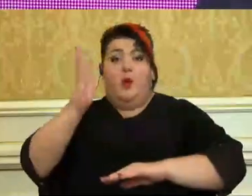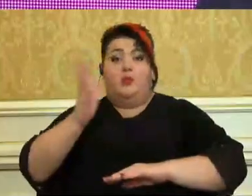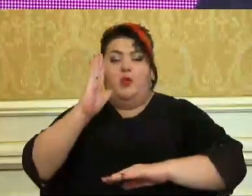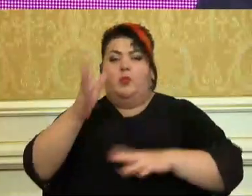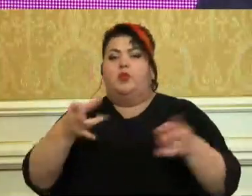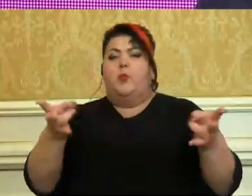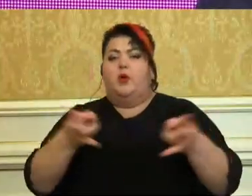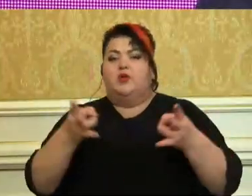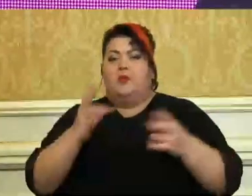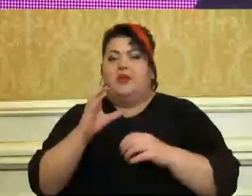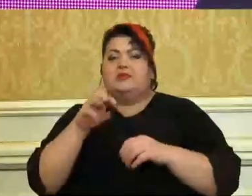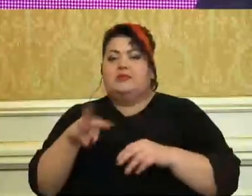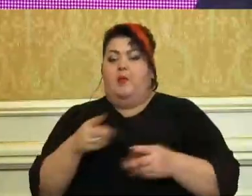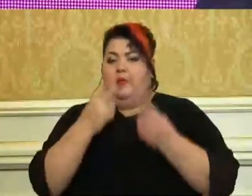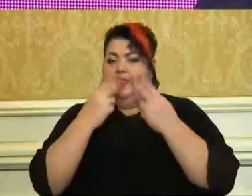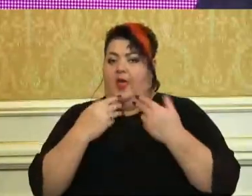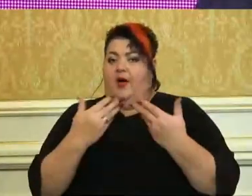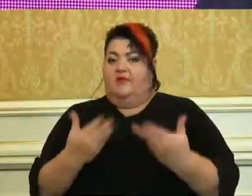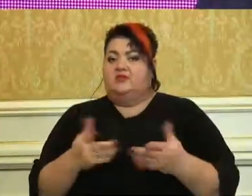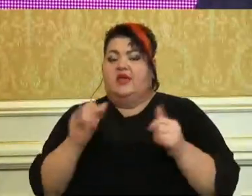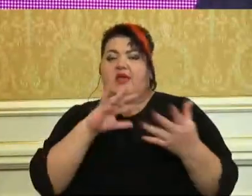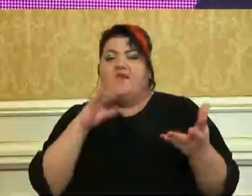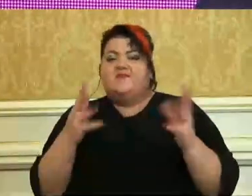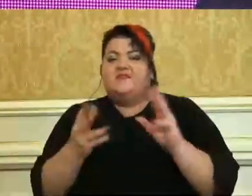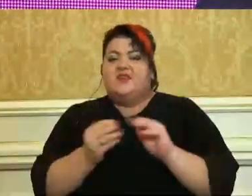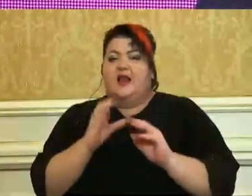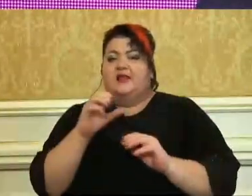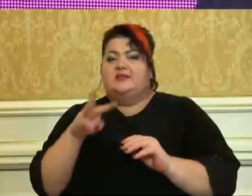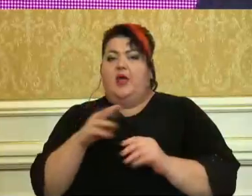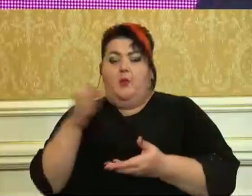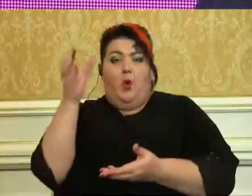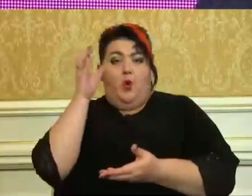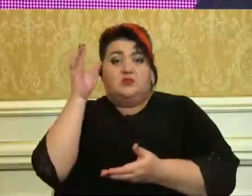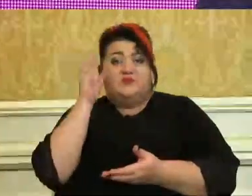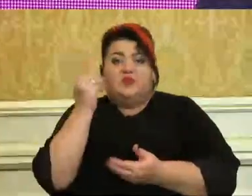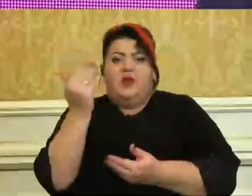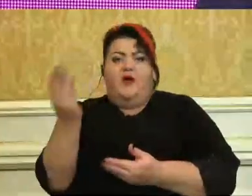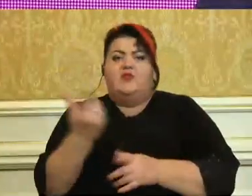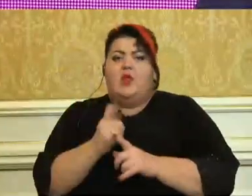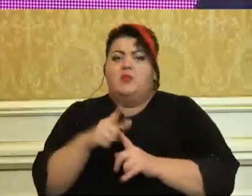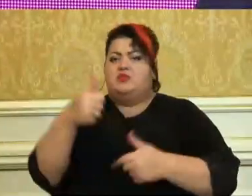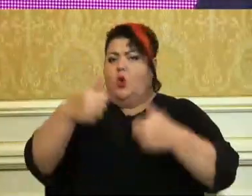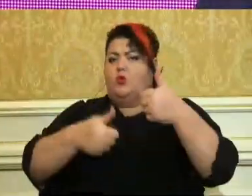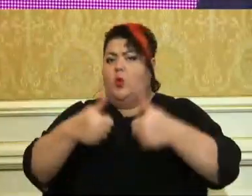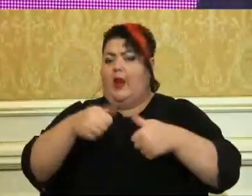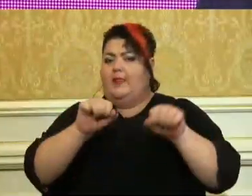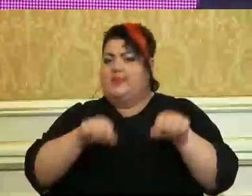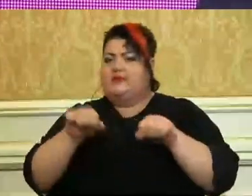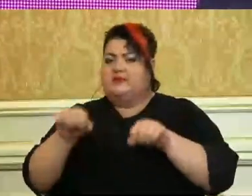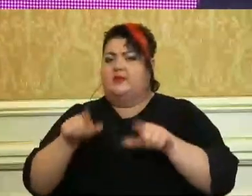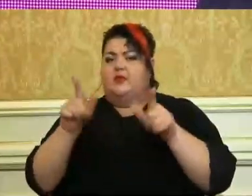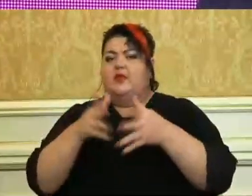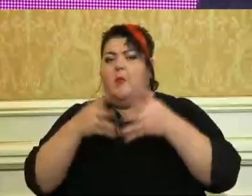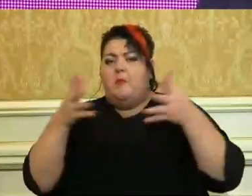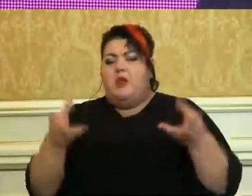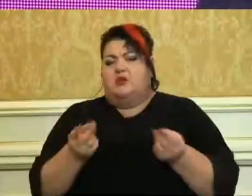future professions would be STEM skills. STEM skills would be in great use in future, so that this